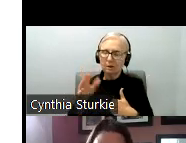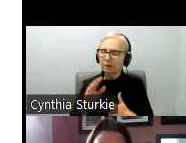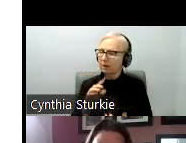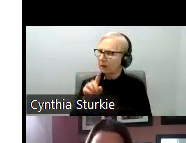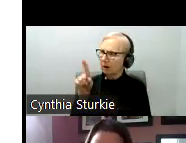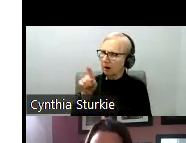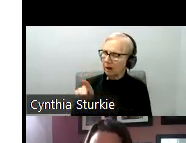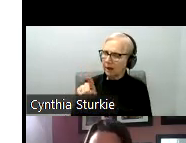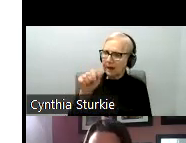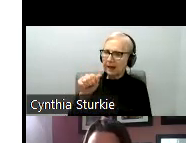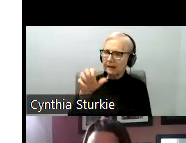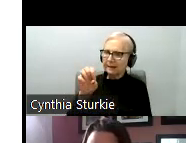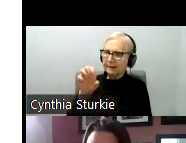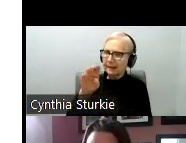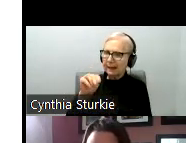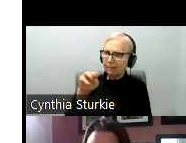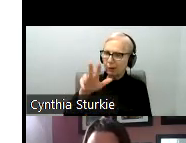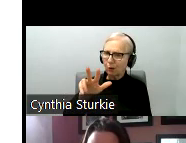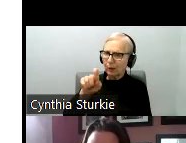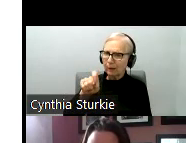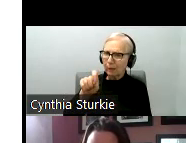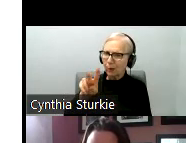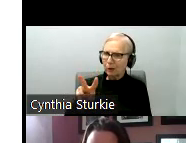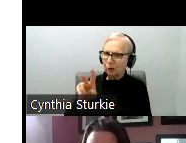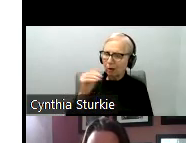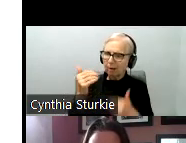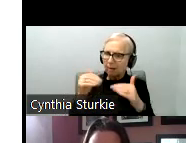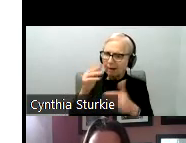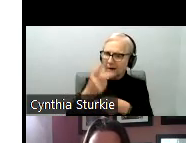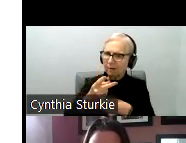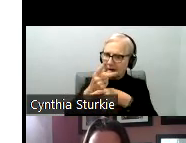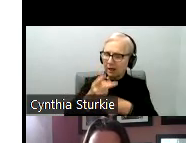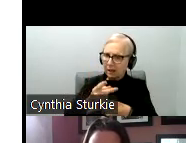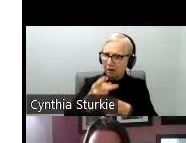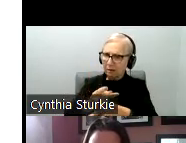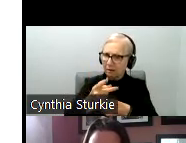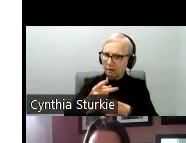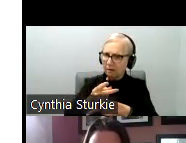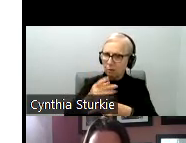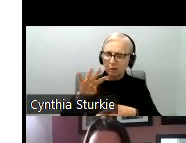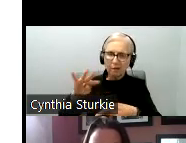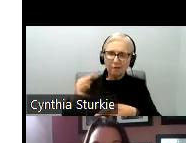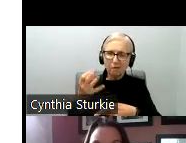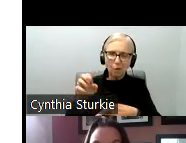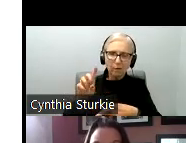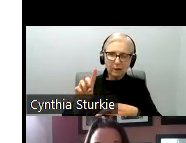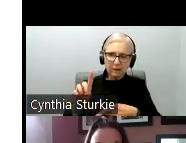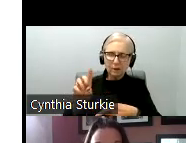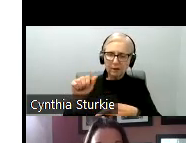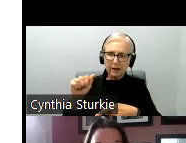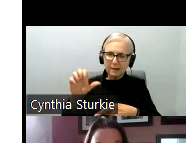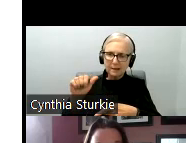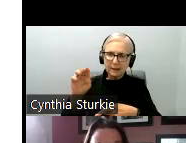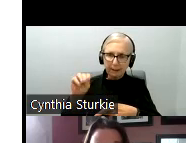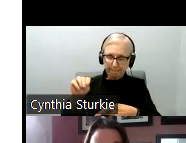about an ASAM 3.2 level of care and what that might look like with the 4th edition of ASAM.